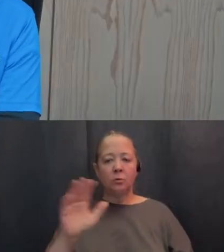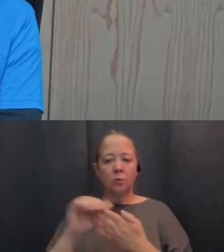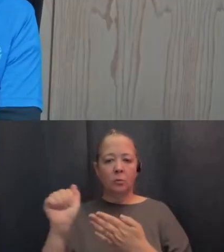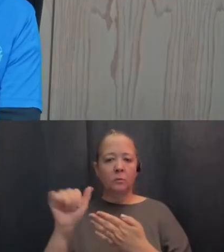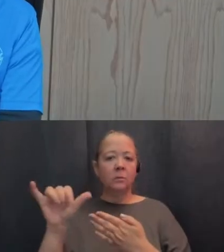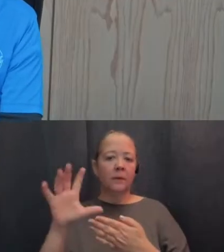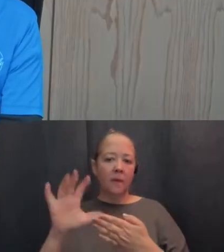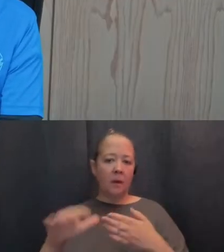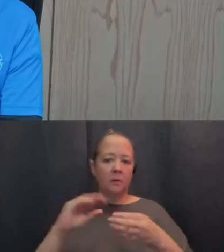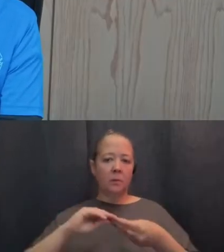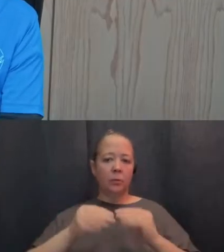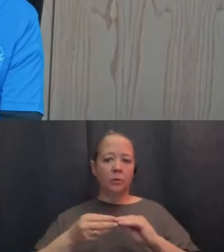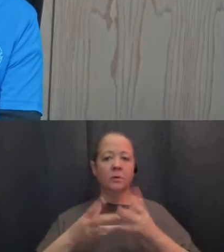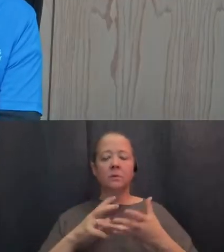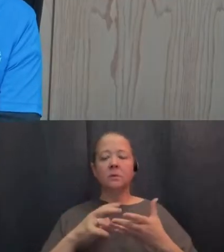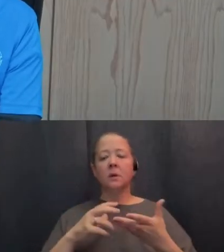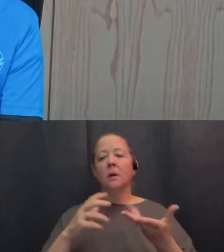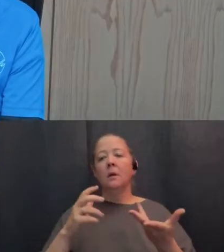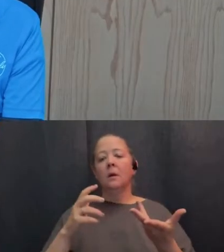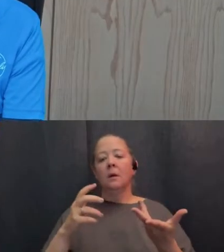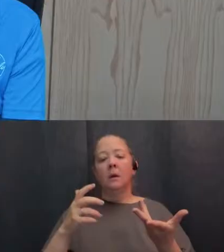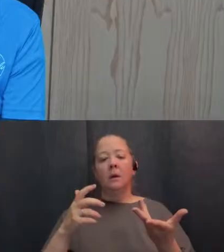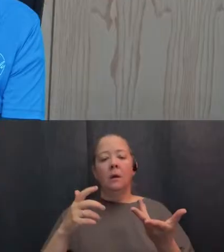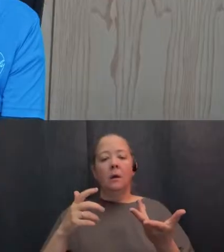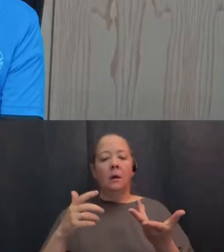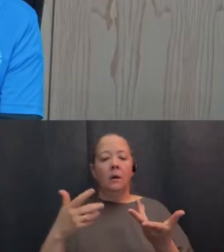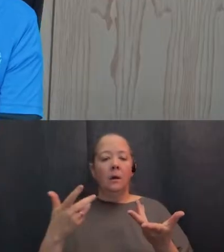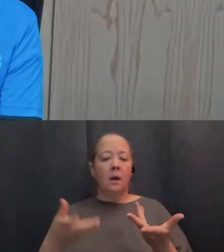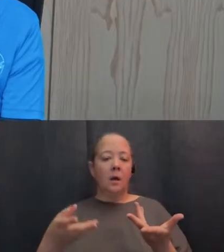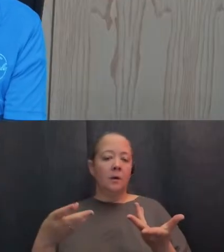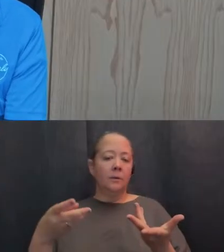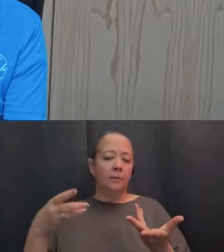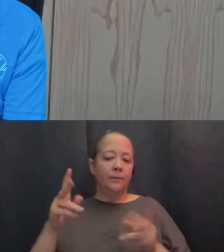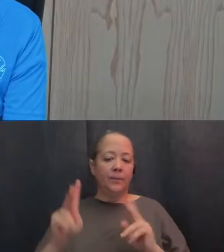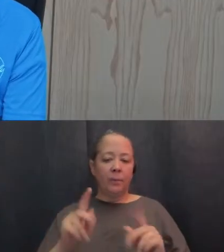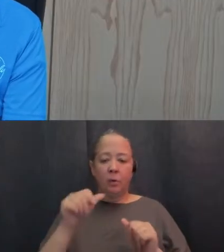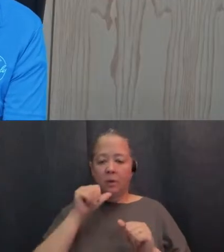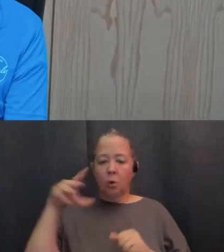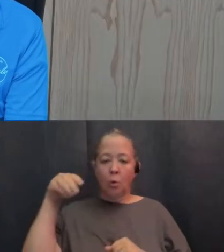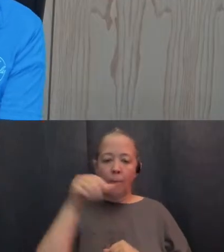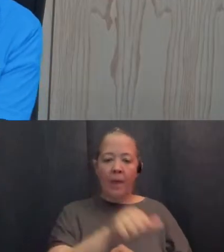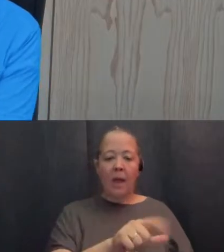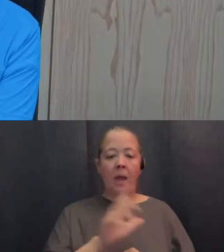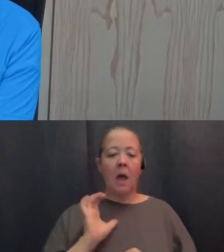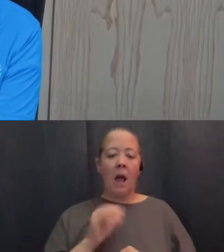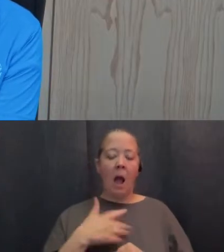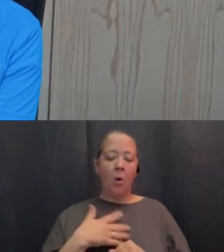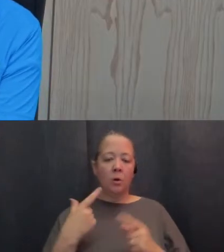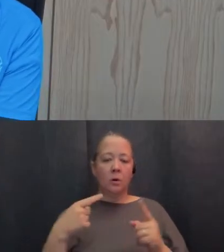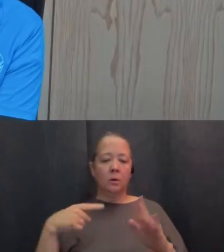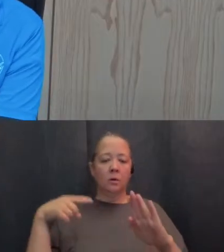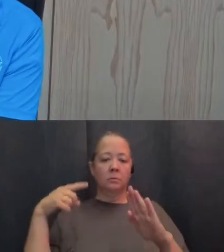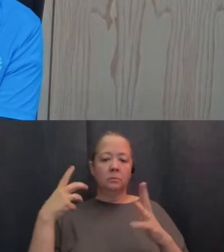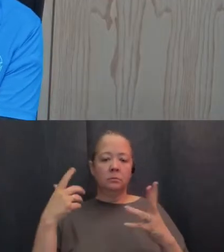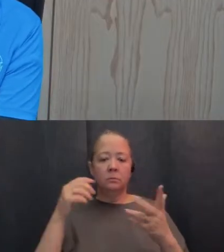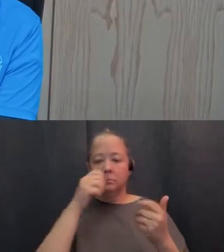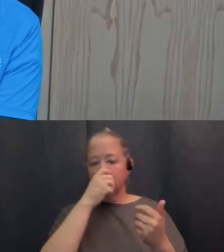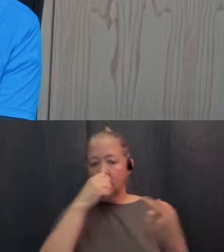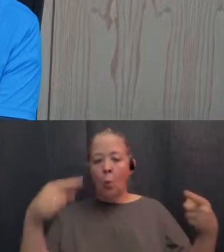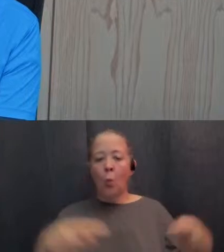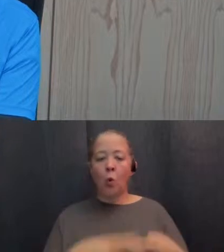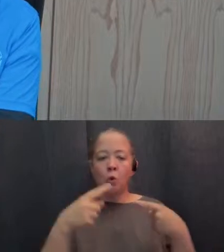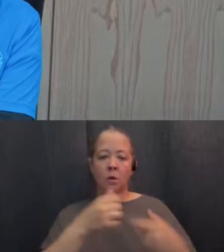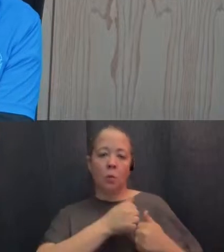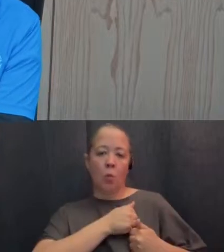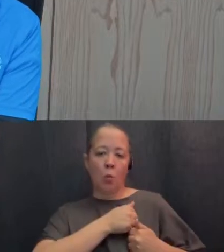in the folks that don't pay any, our wounded warriors, and other folks that are getting tax abatements. All that's factored into